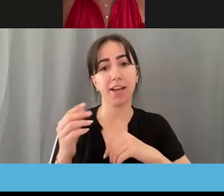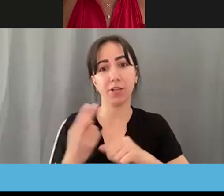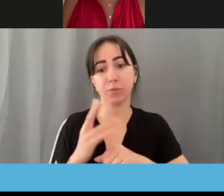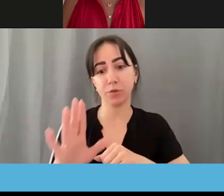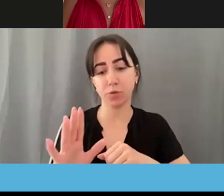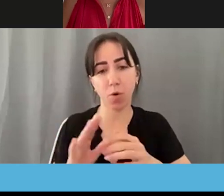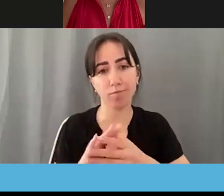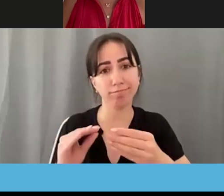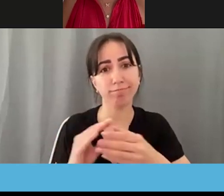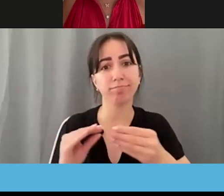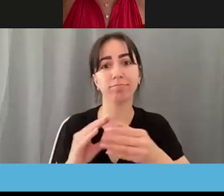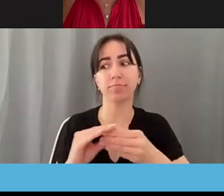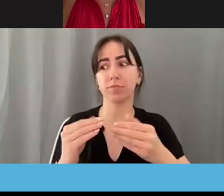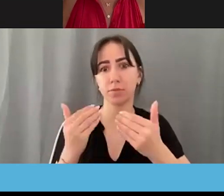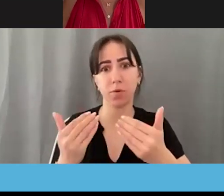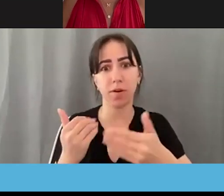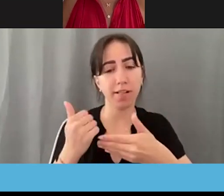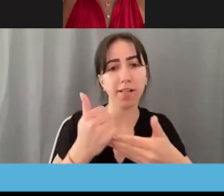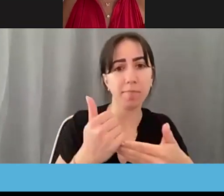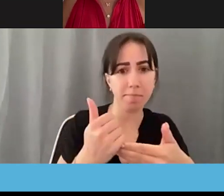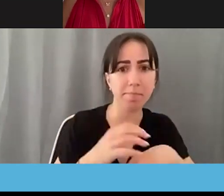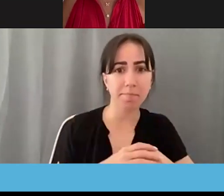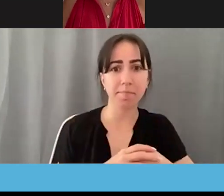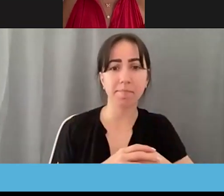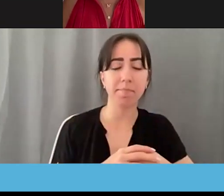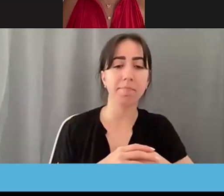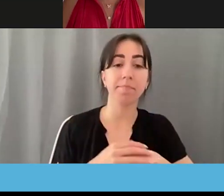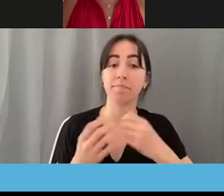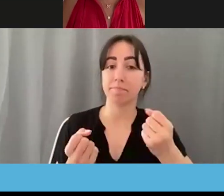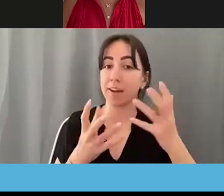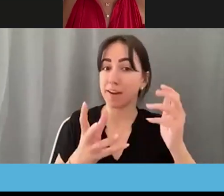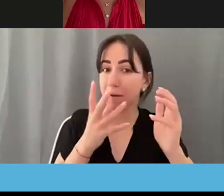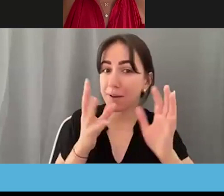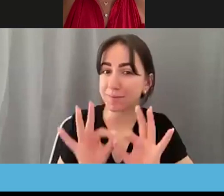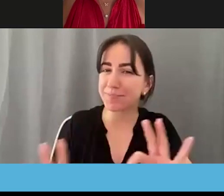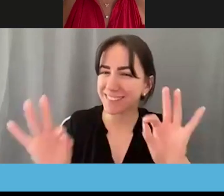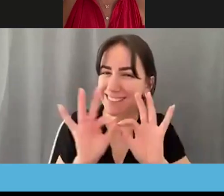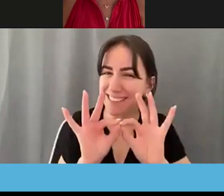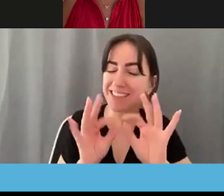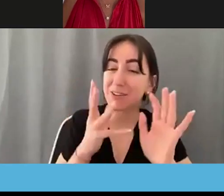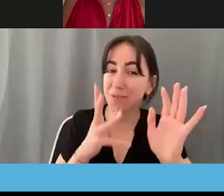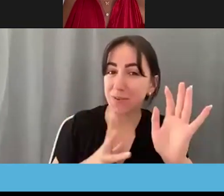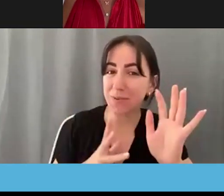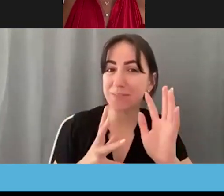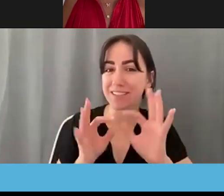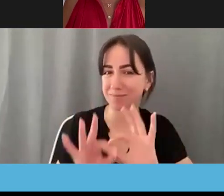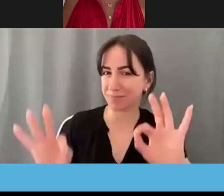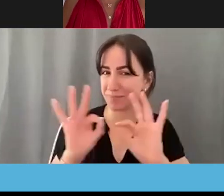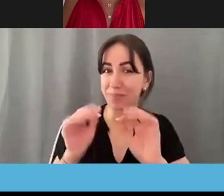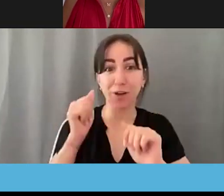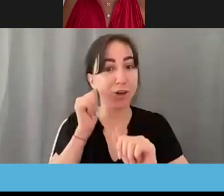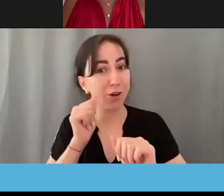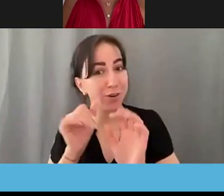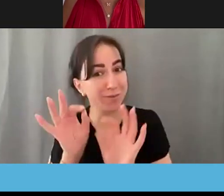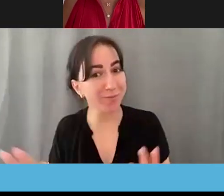life to do that, because, you know, moms matter, you know, women matter, girls